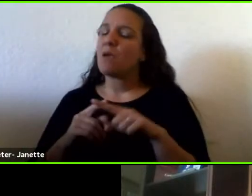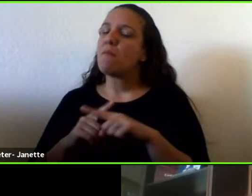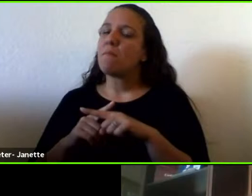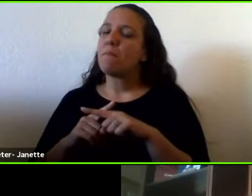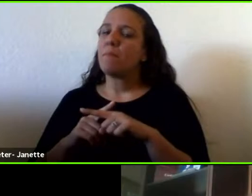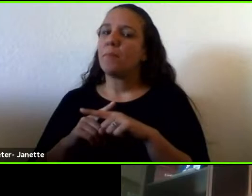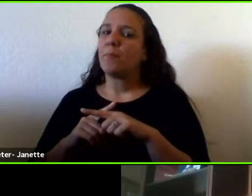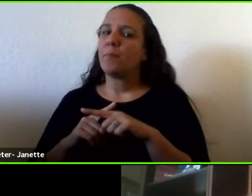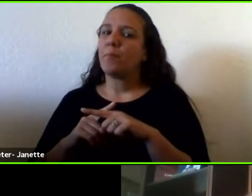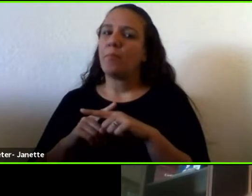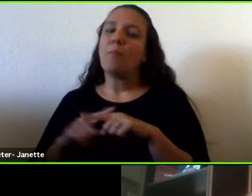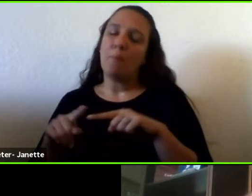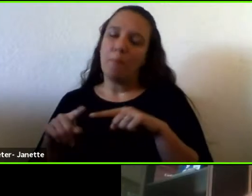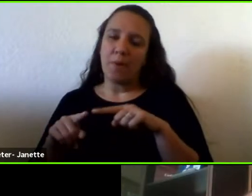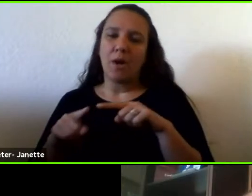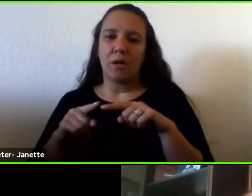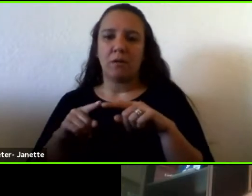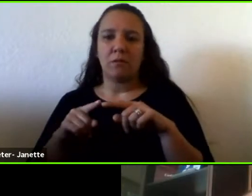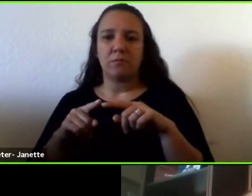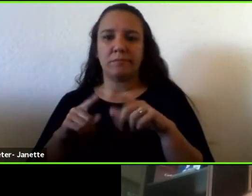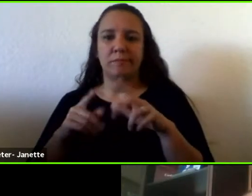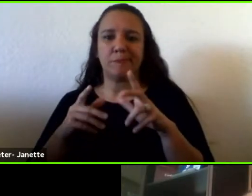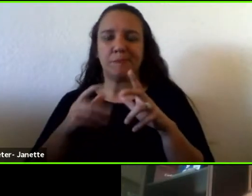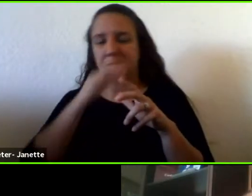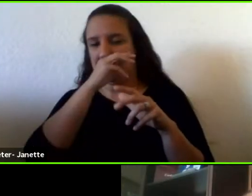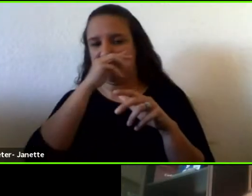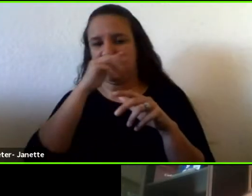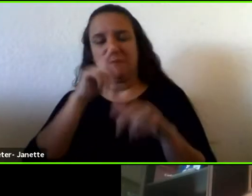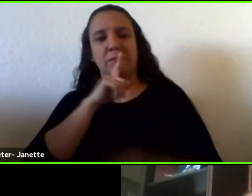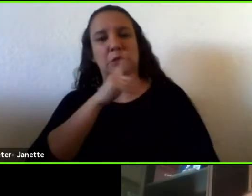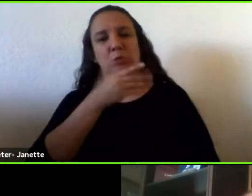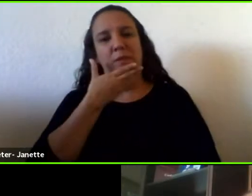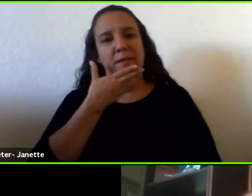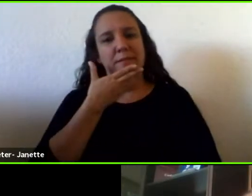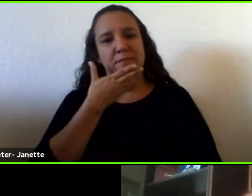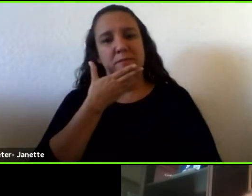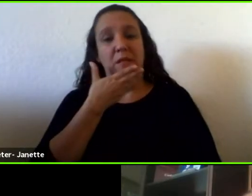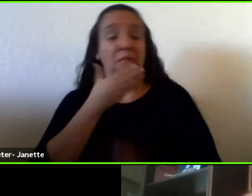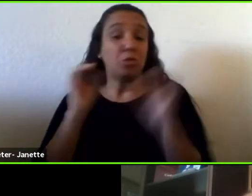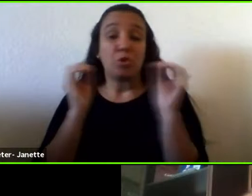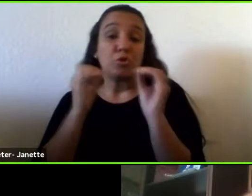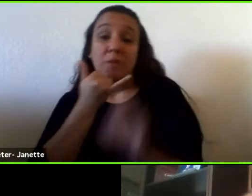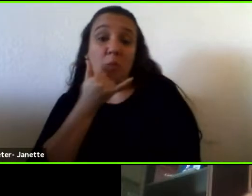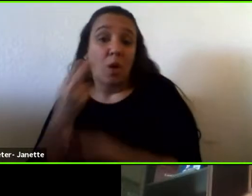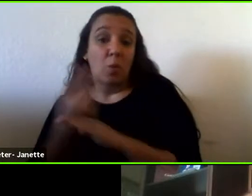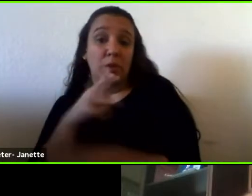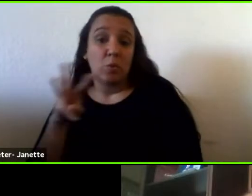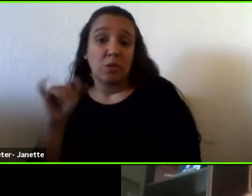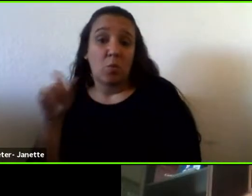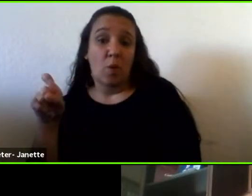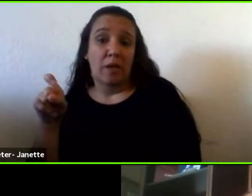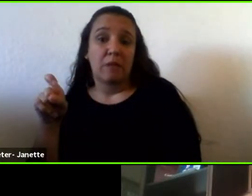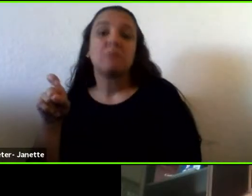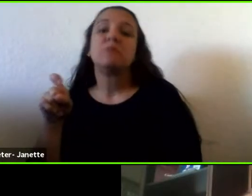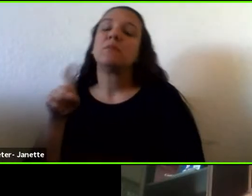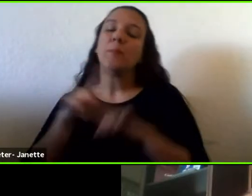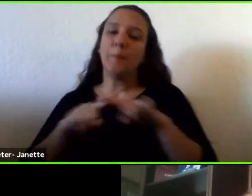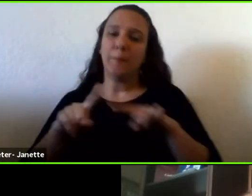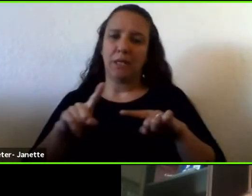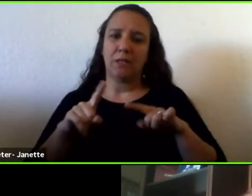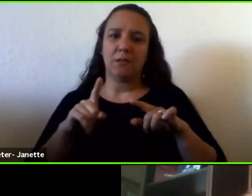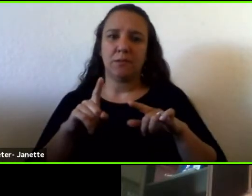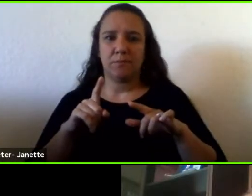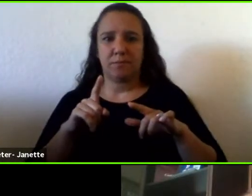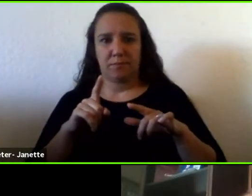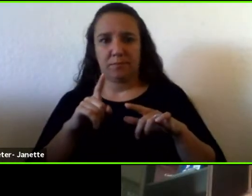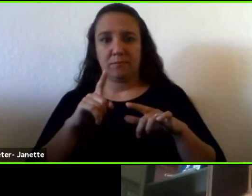business that you're taking serious. And there's, like I said, there's nothing wrong with using Wix. My thing is just making sure that